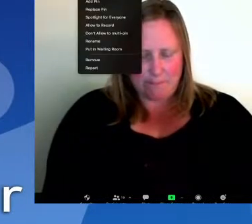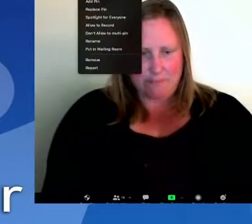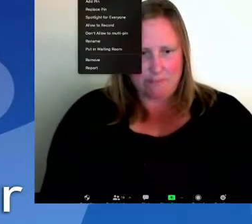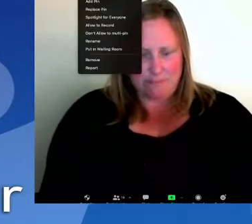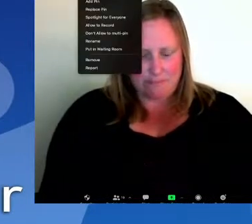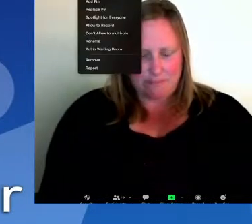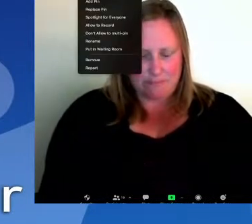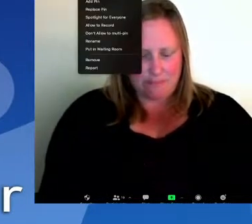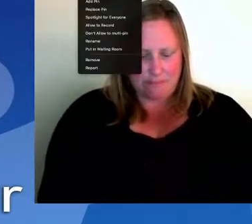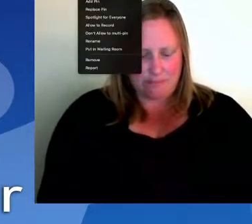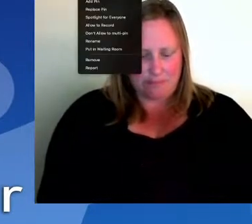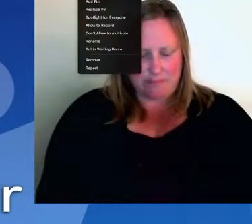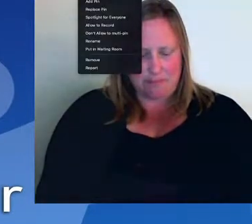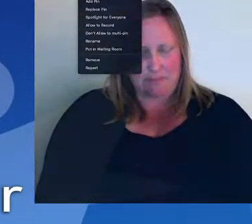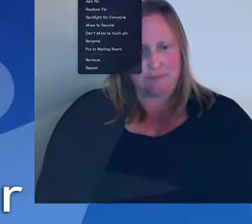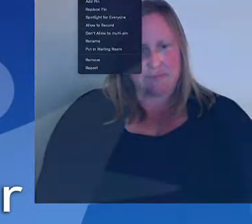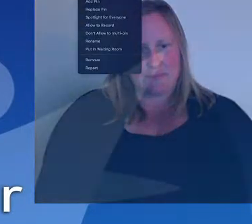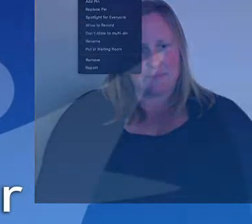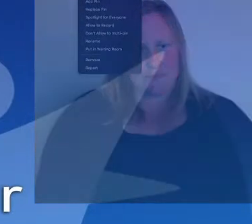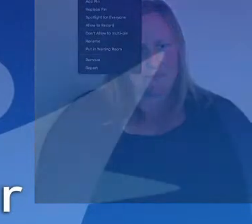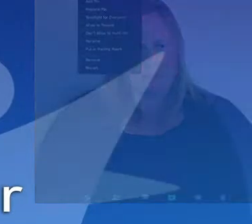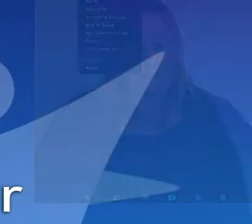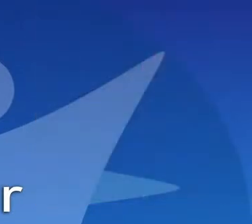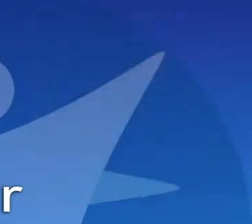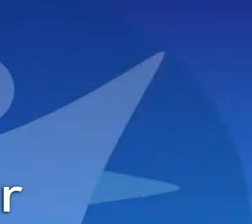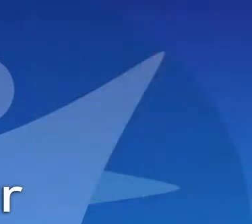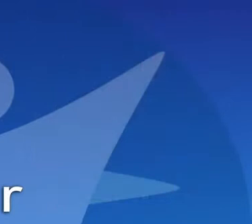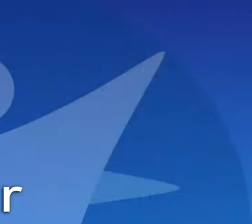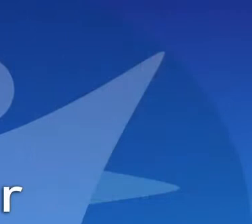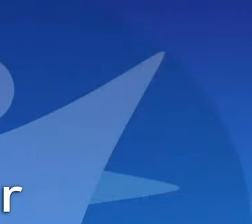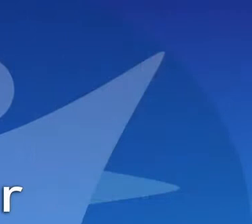Crest, NBC 26.